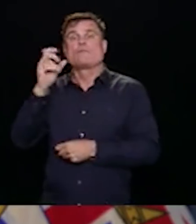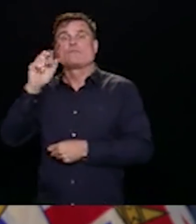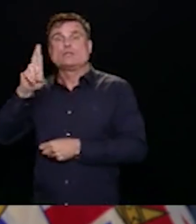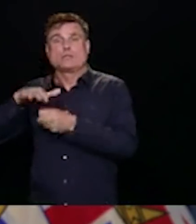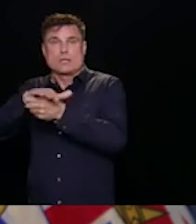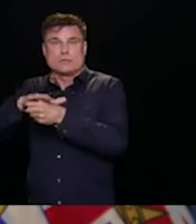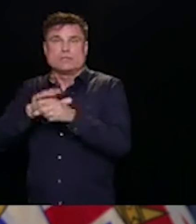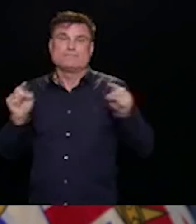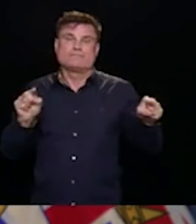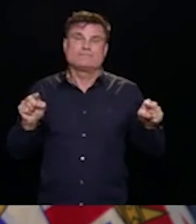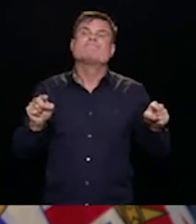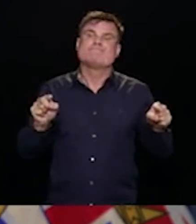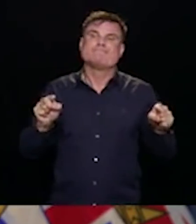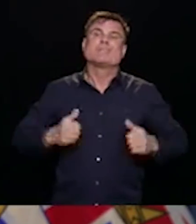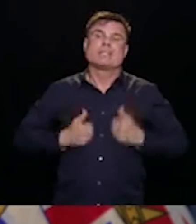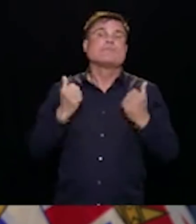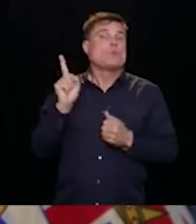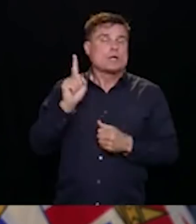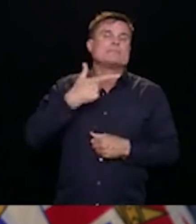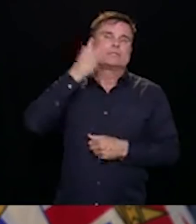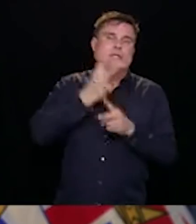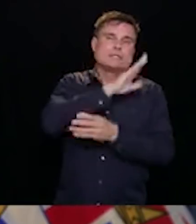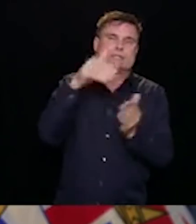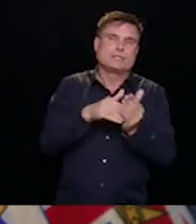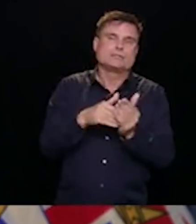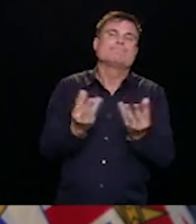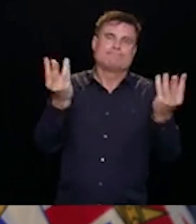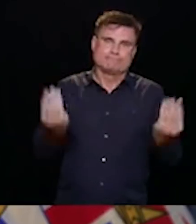these people, to their care providers, and to their communities.